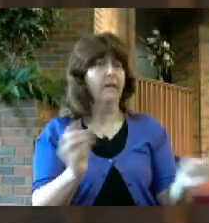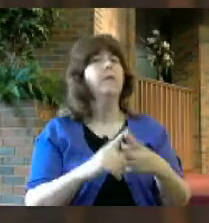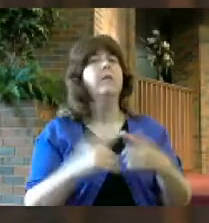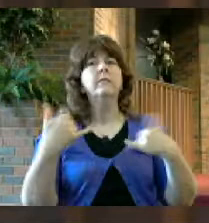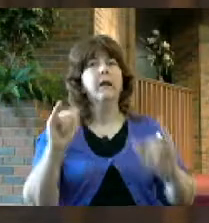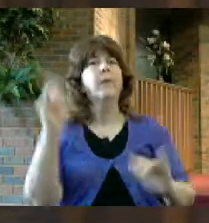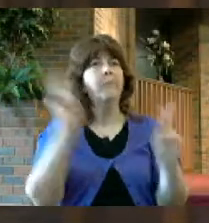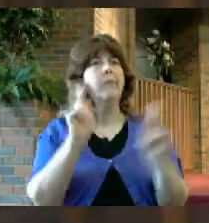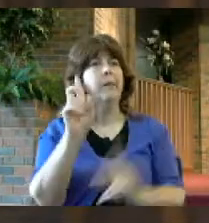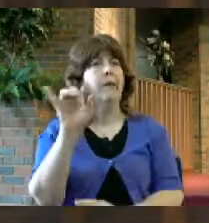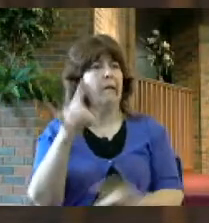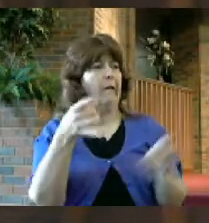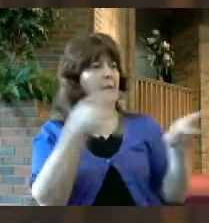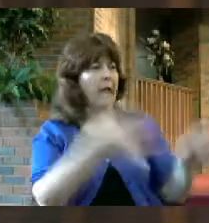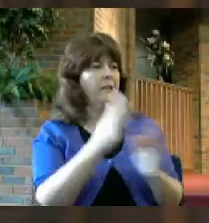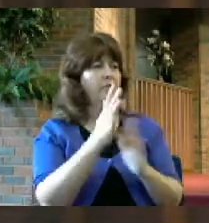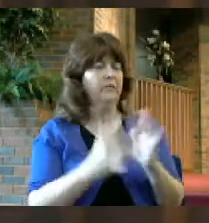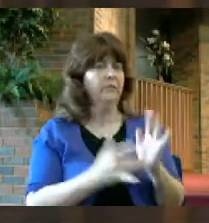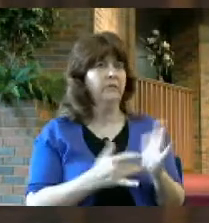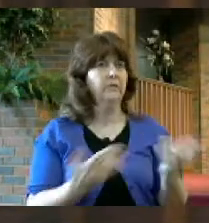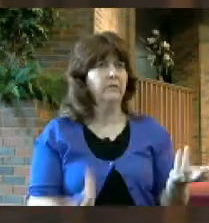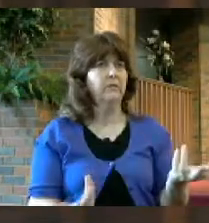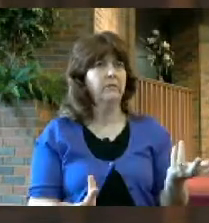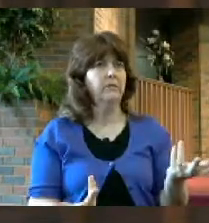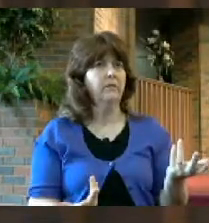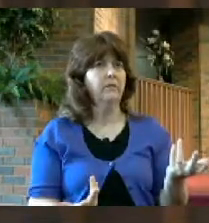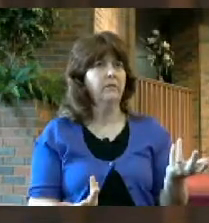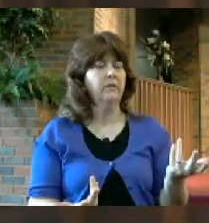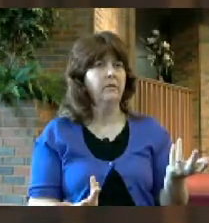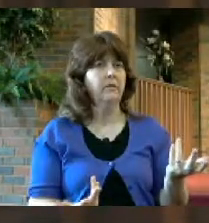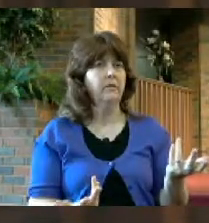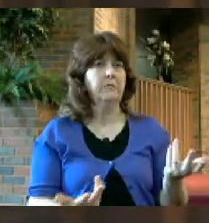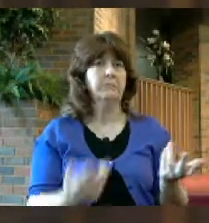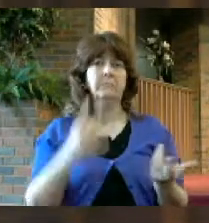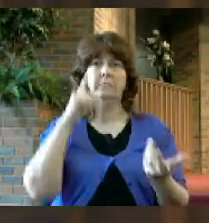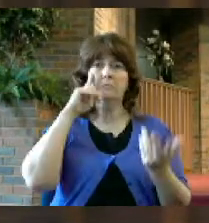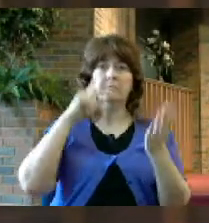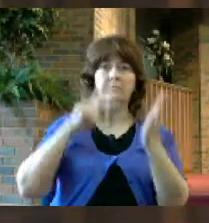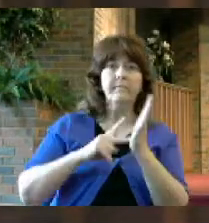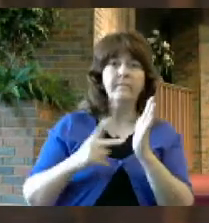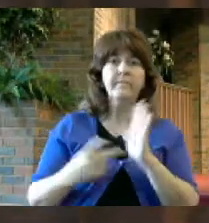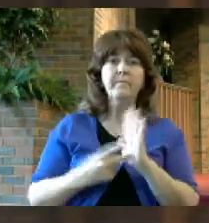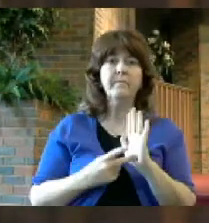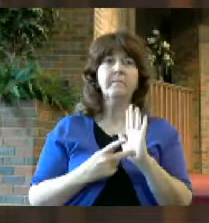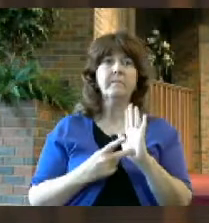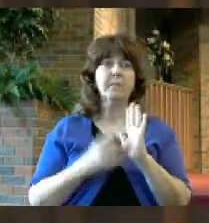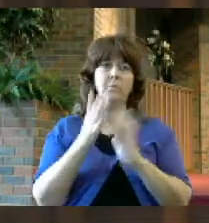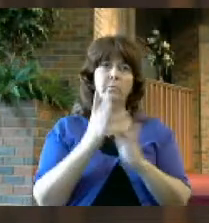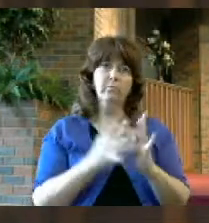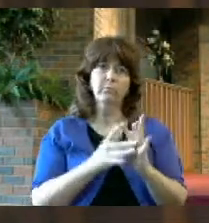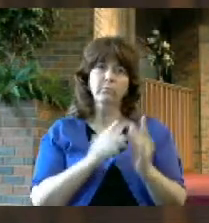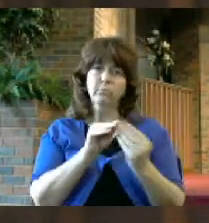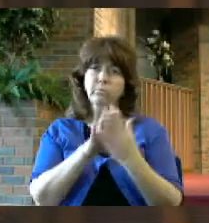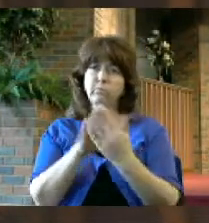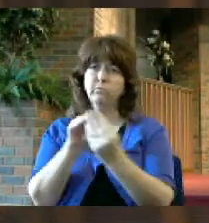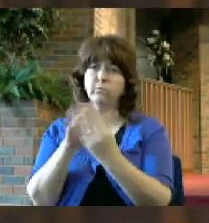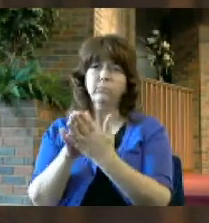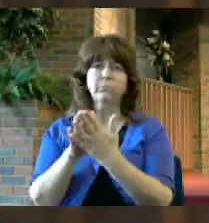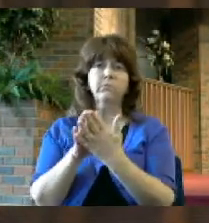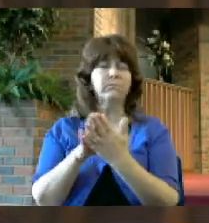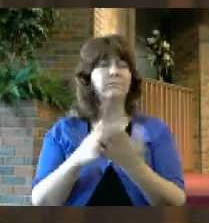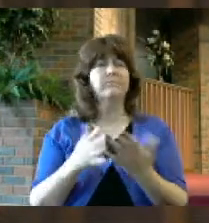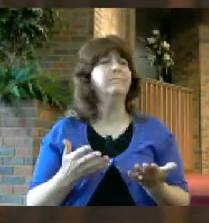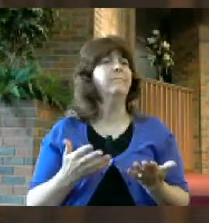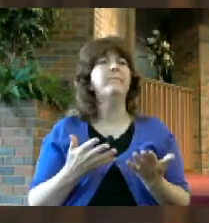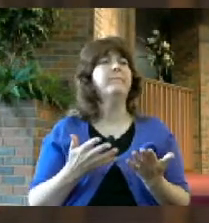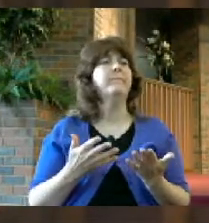There was no purpose. He wasn't in opposition to them. But then he warned his disciples, and that